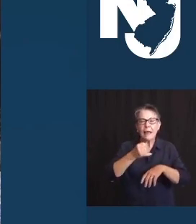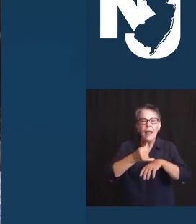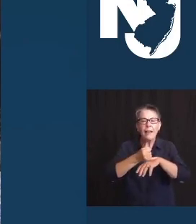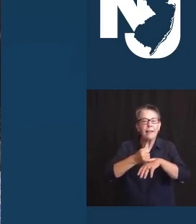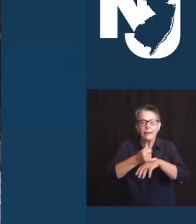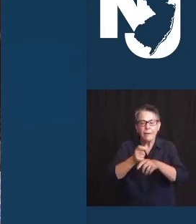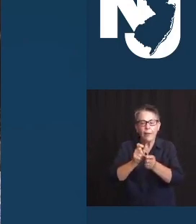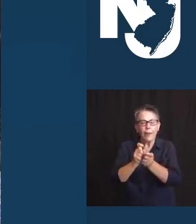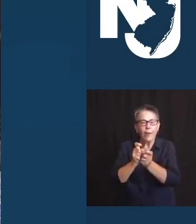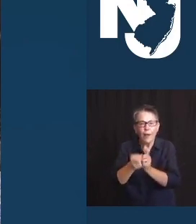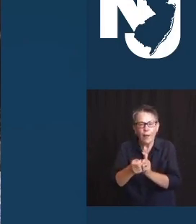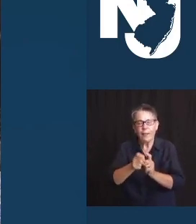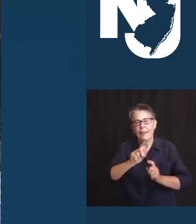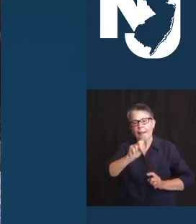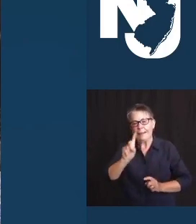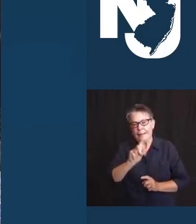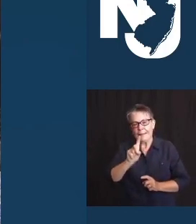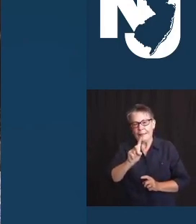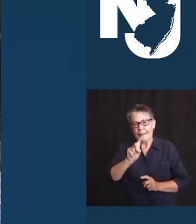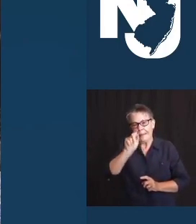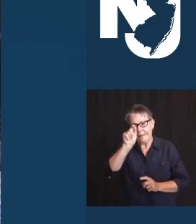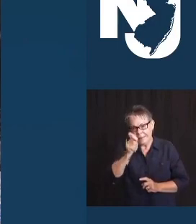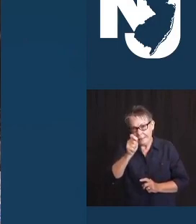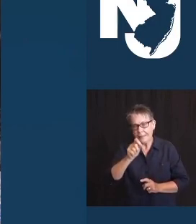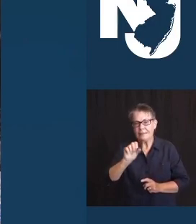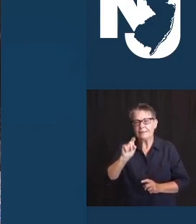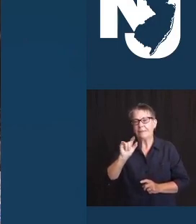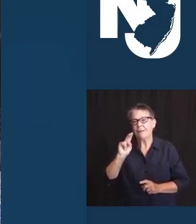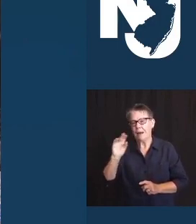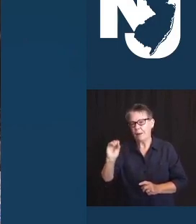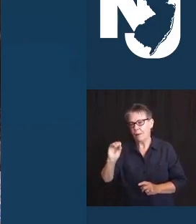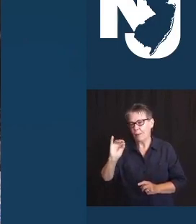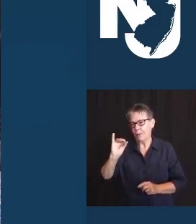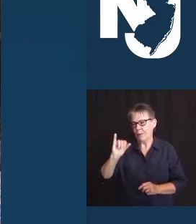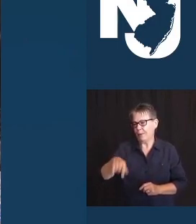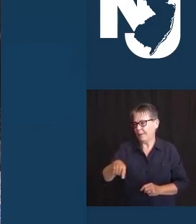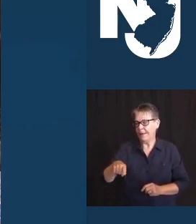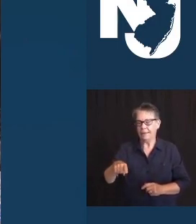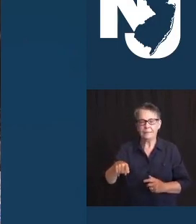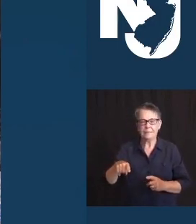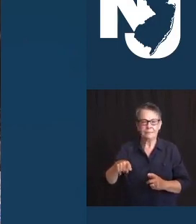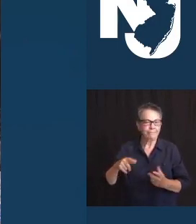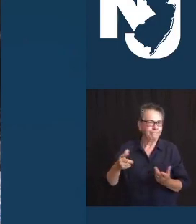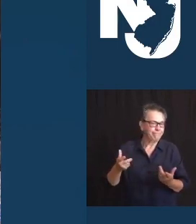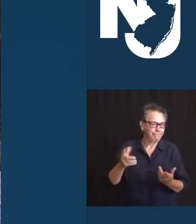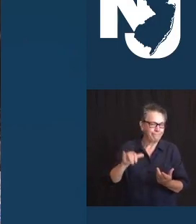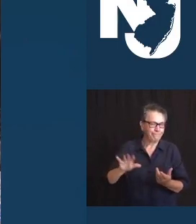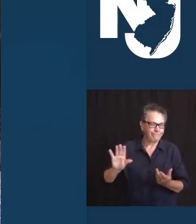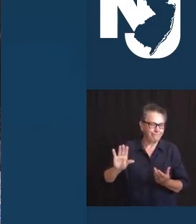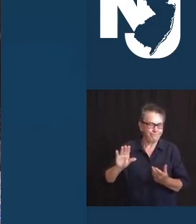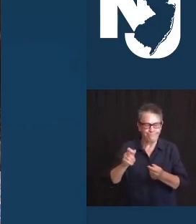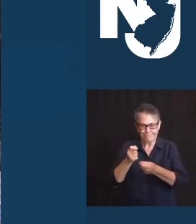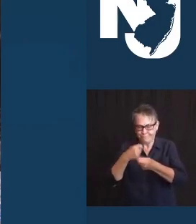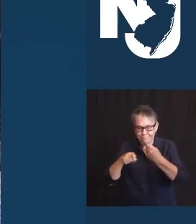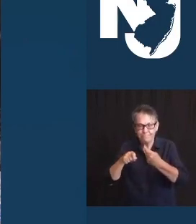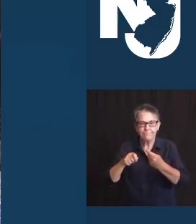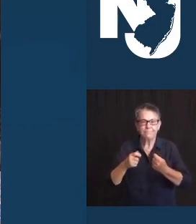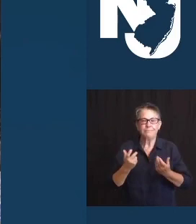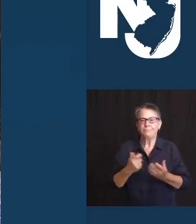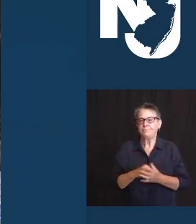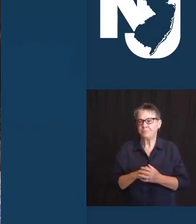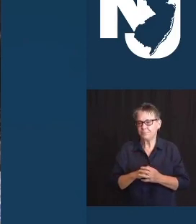I behind the D got flipped into an apostrophe, and the O at the end of Di Stefano got dropped. So they are